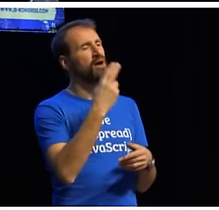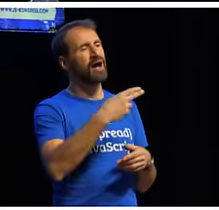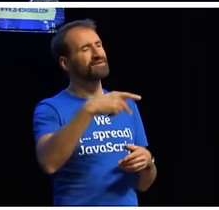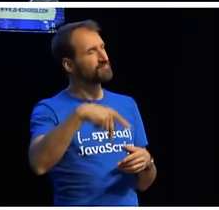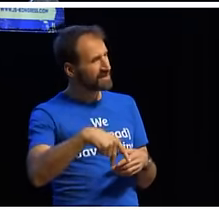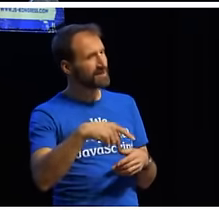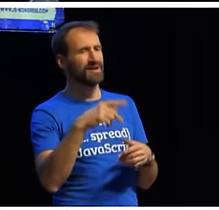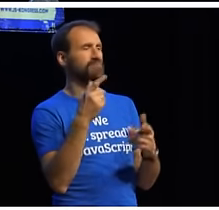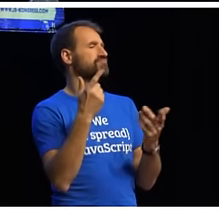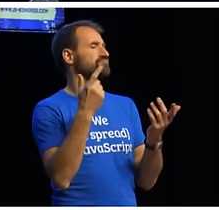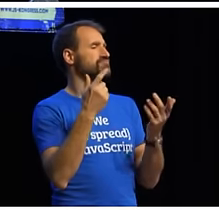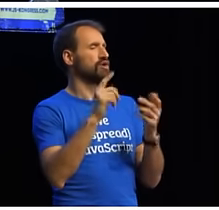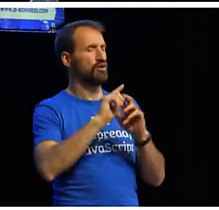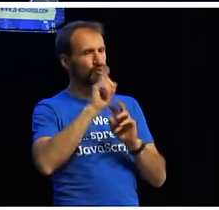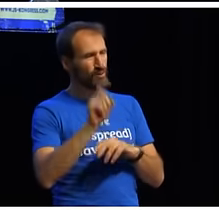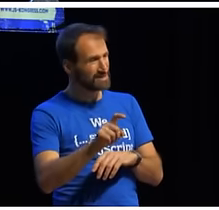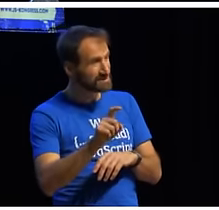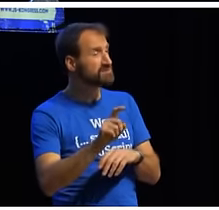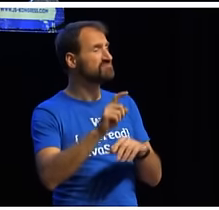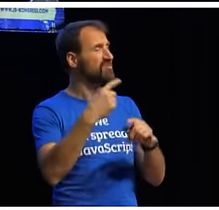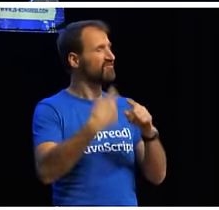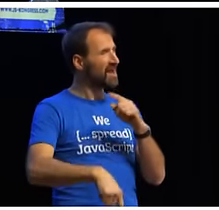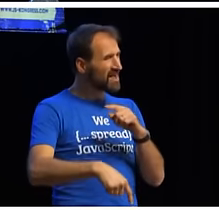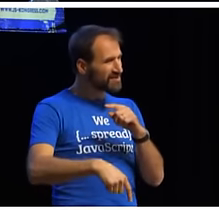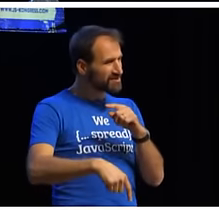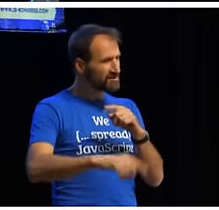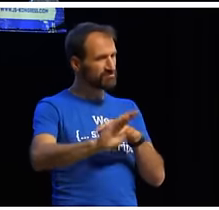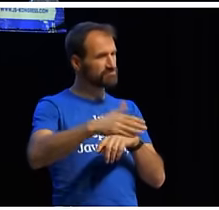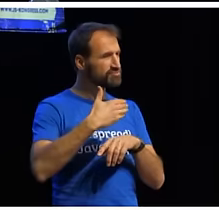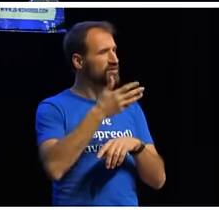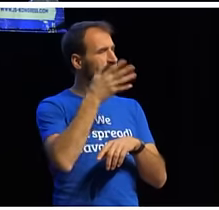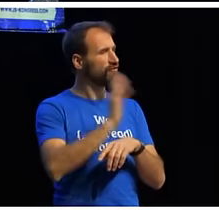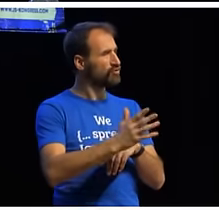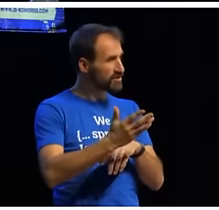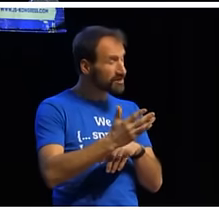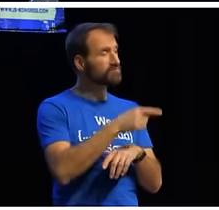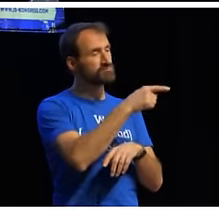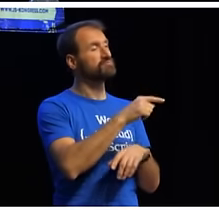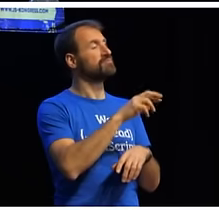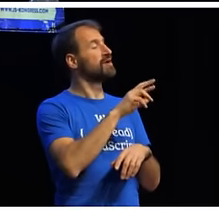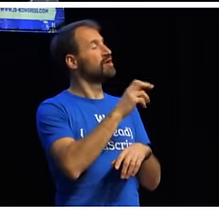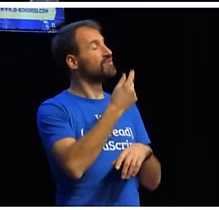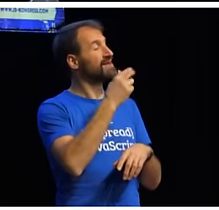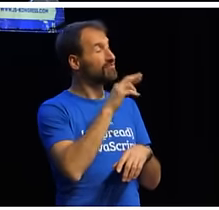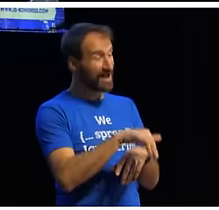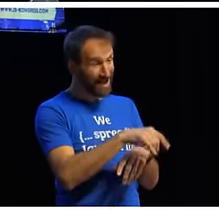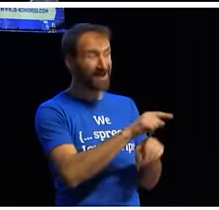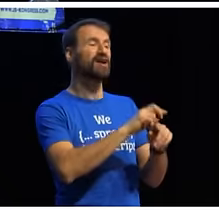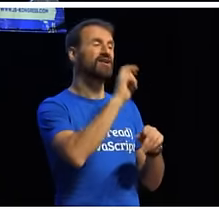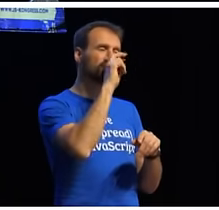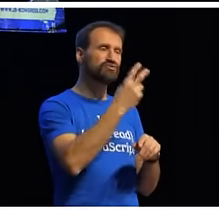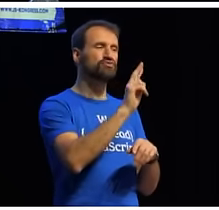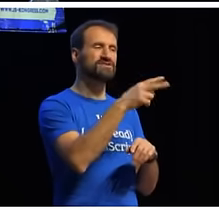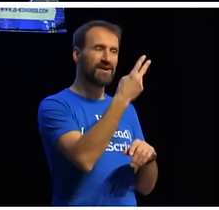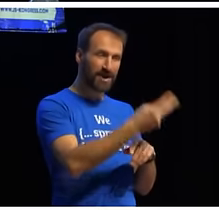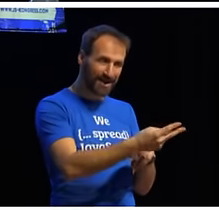fails, RxJS retries two times. And then when this also fails,